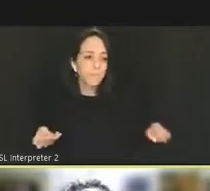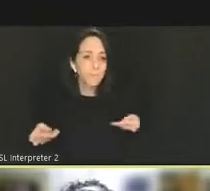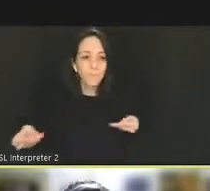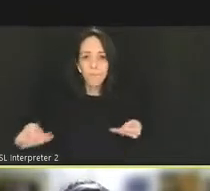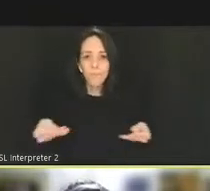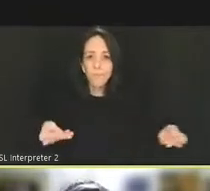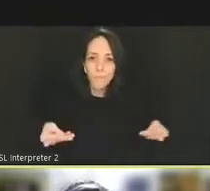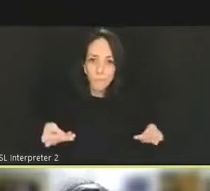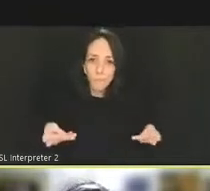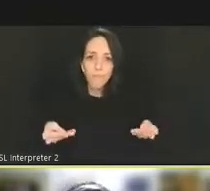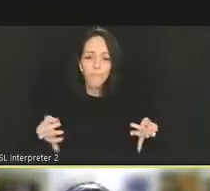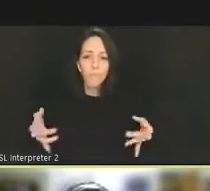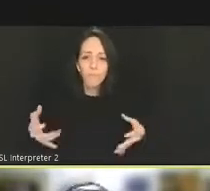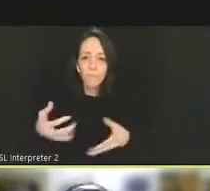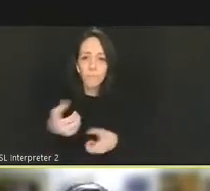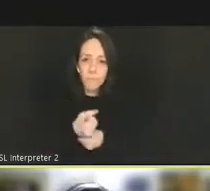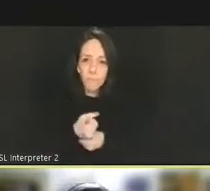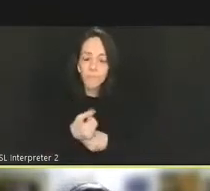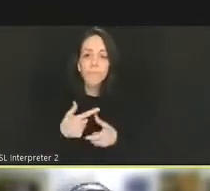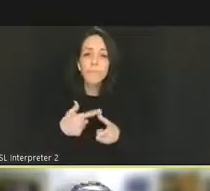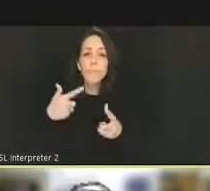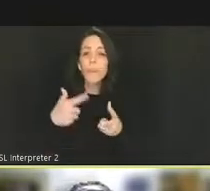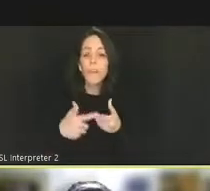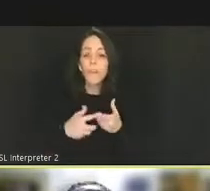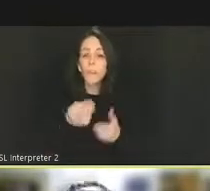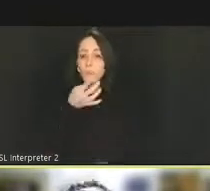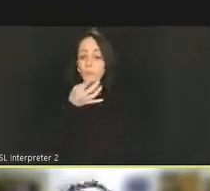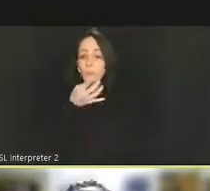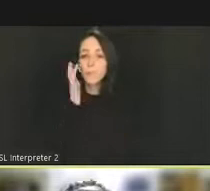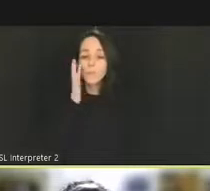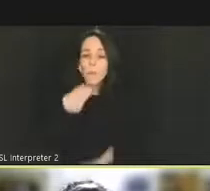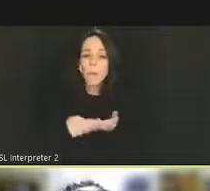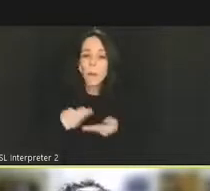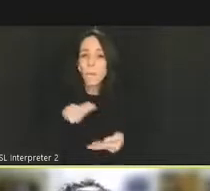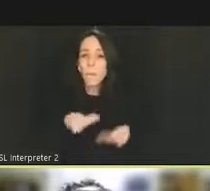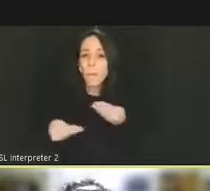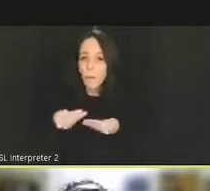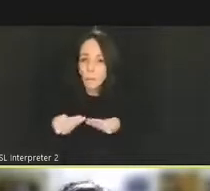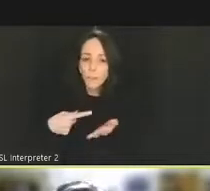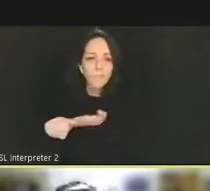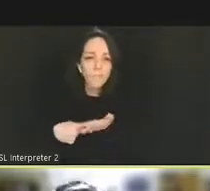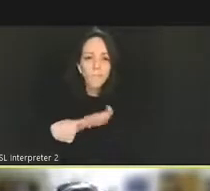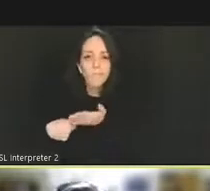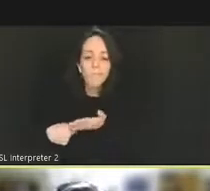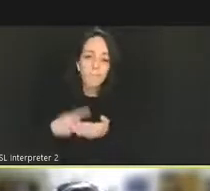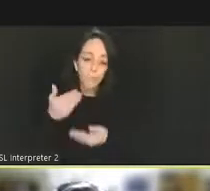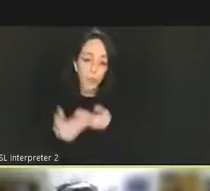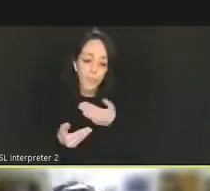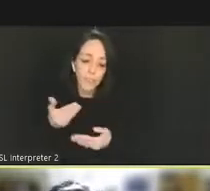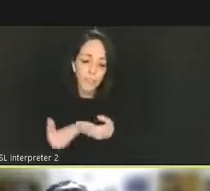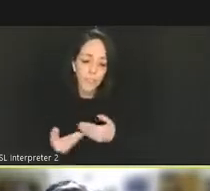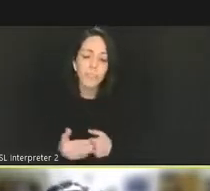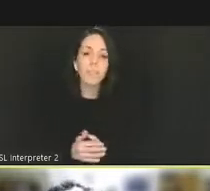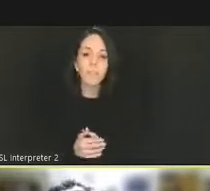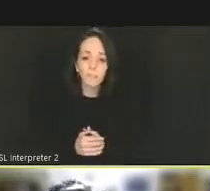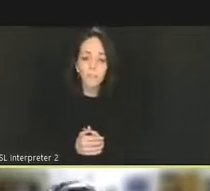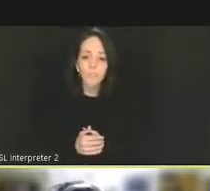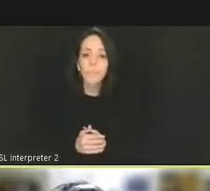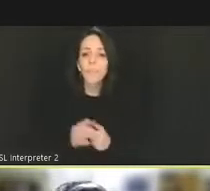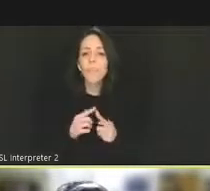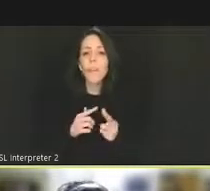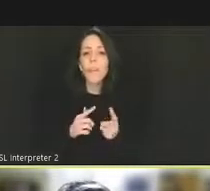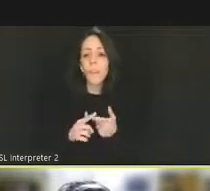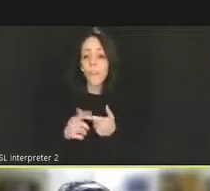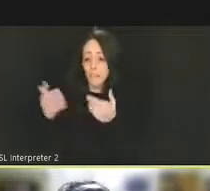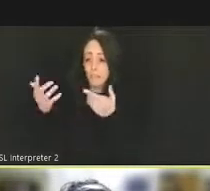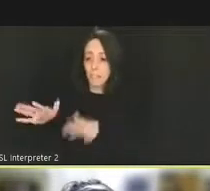public engagement process and the board's deliberation process, we will shift to now